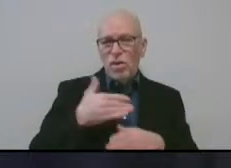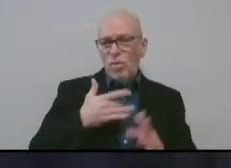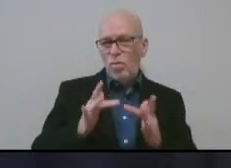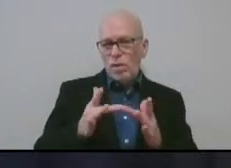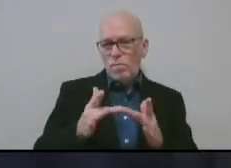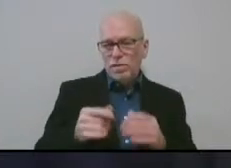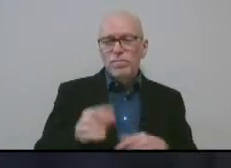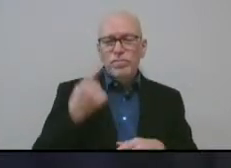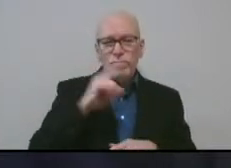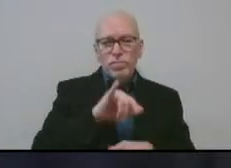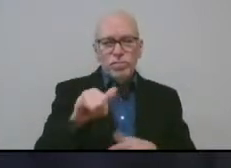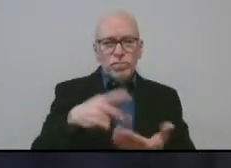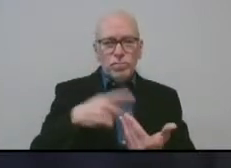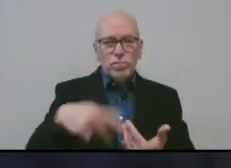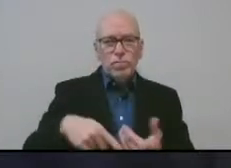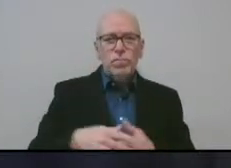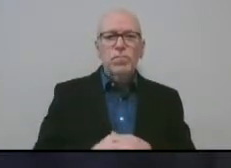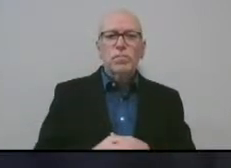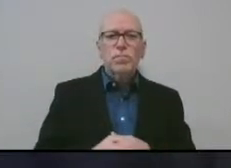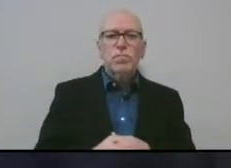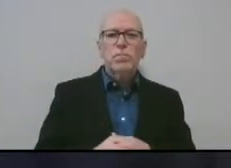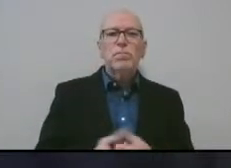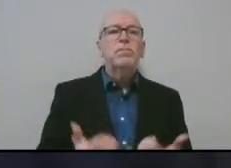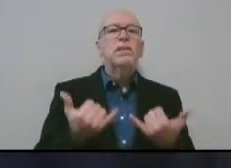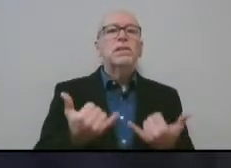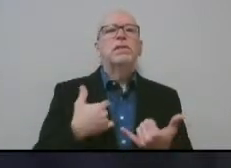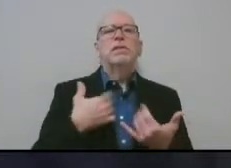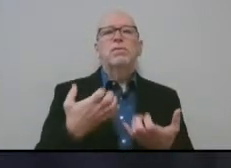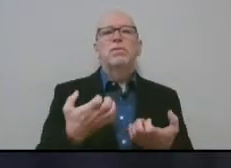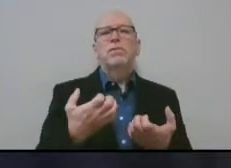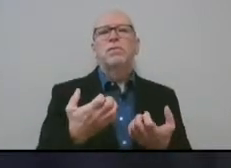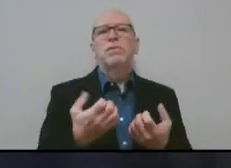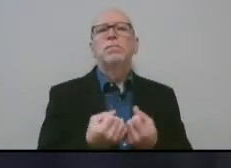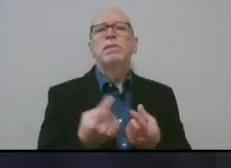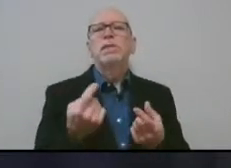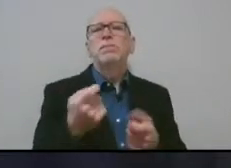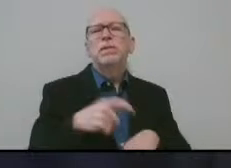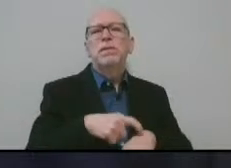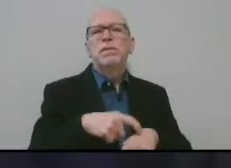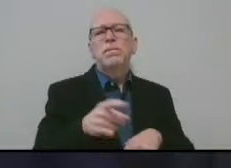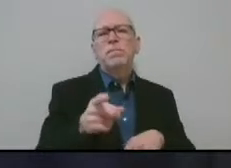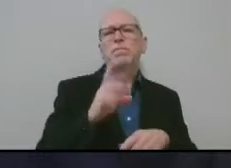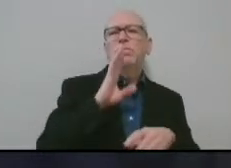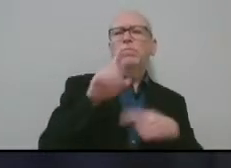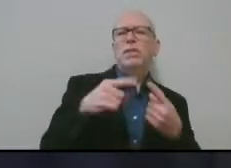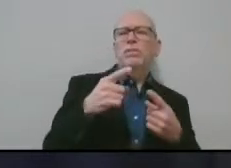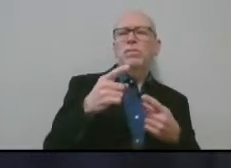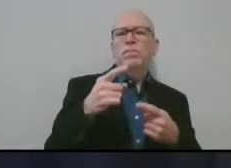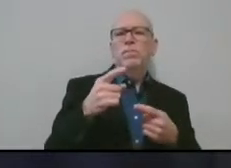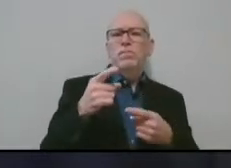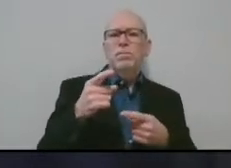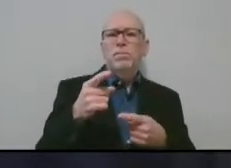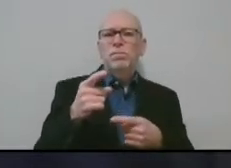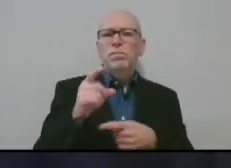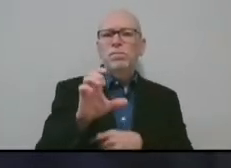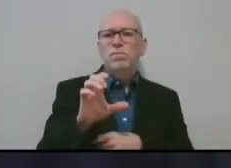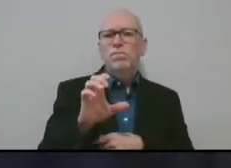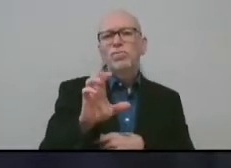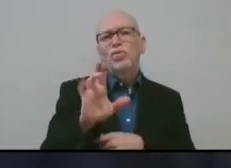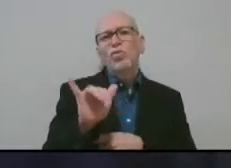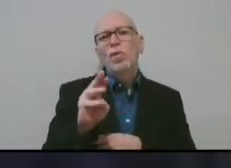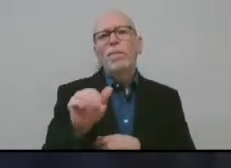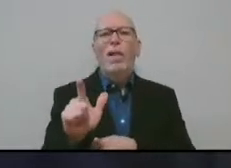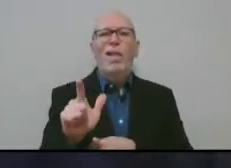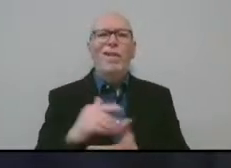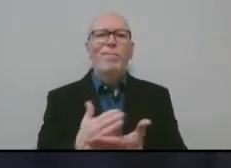for these programs. Now I want to spend a little bit of time talking about a criminal element. I